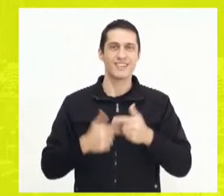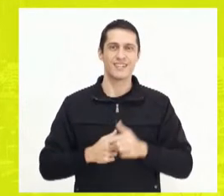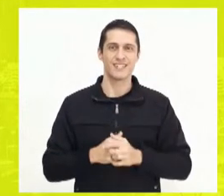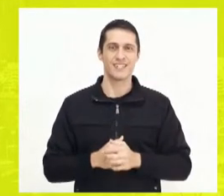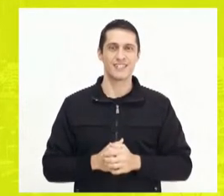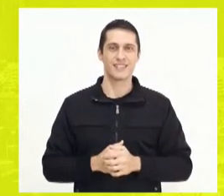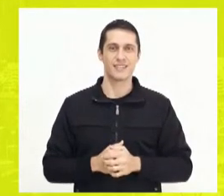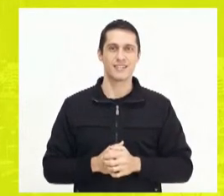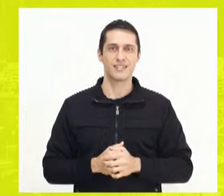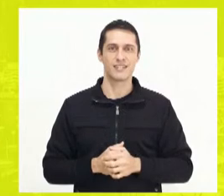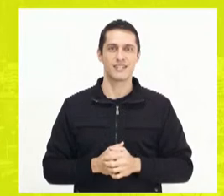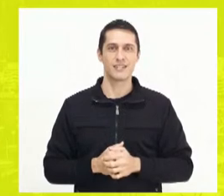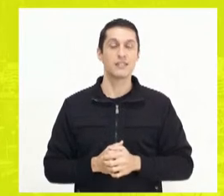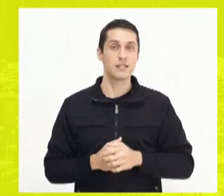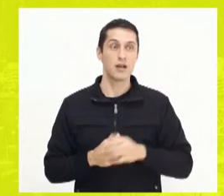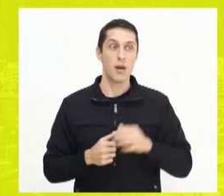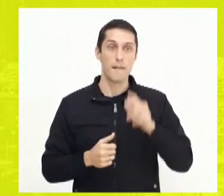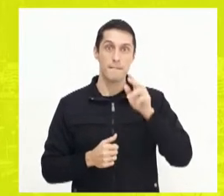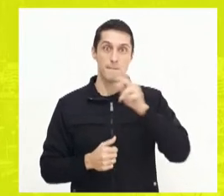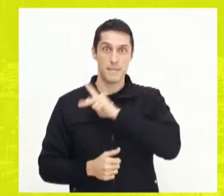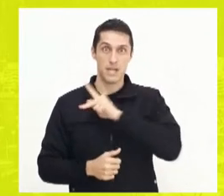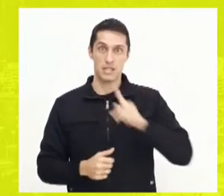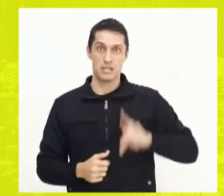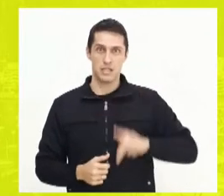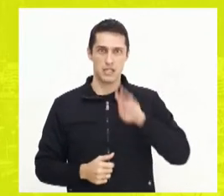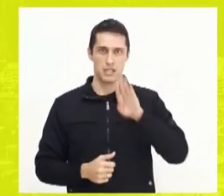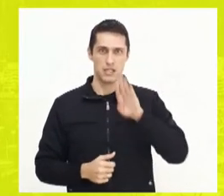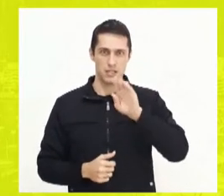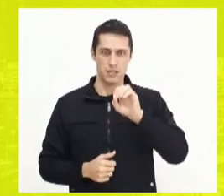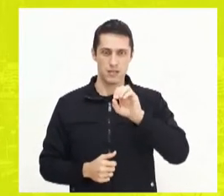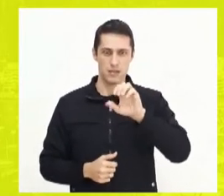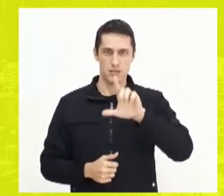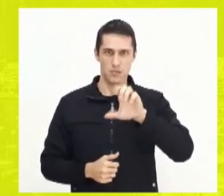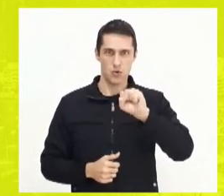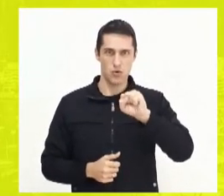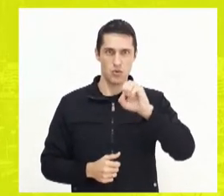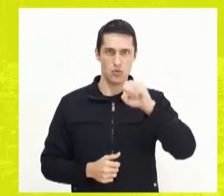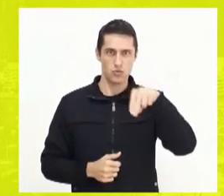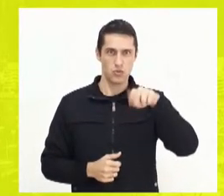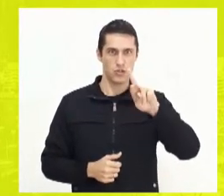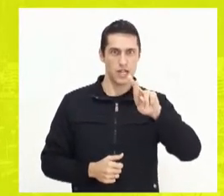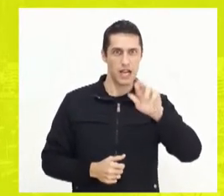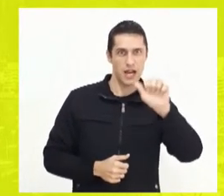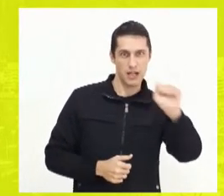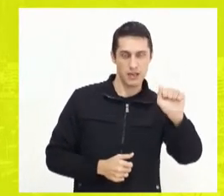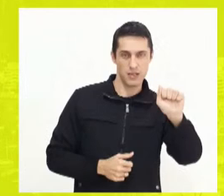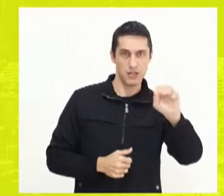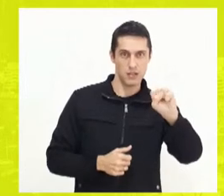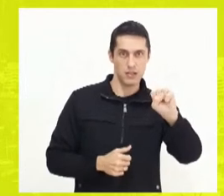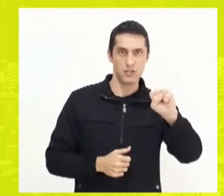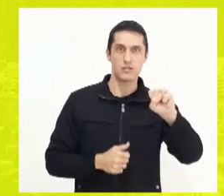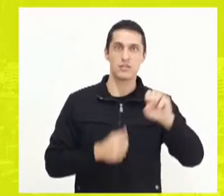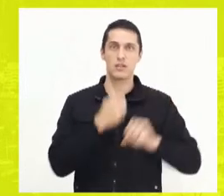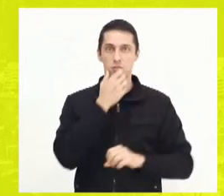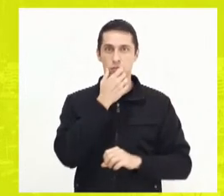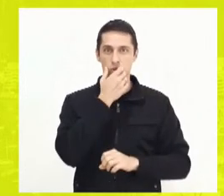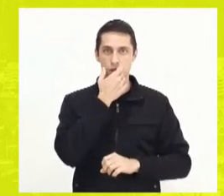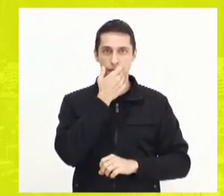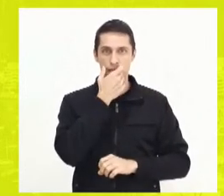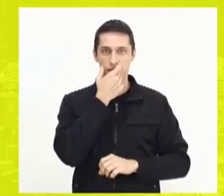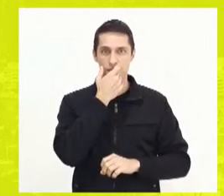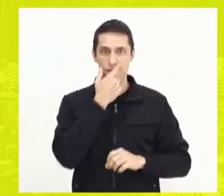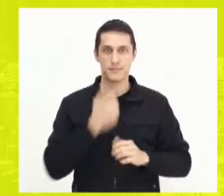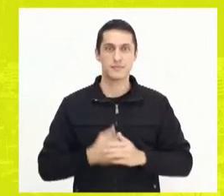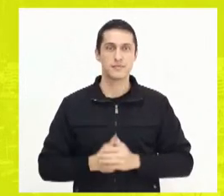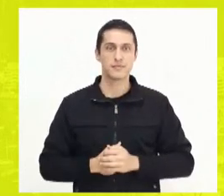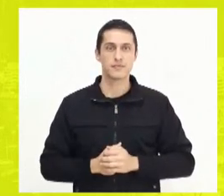on the postponers little fence and do you feel something